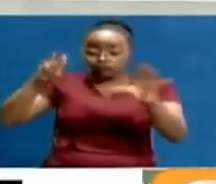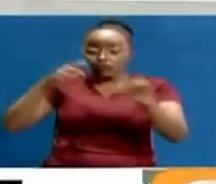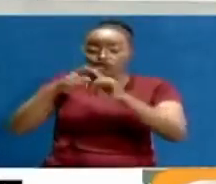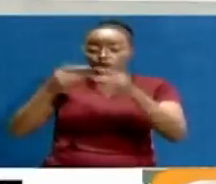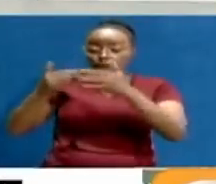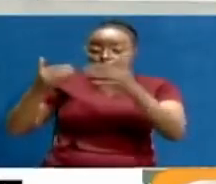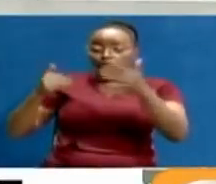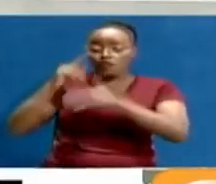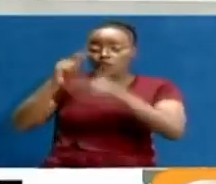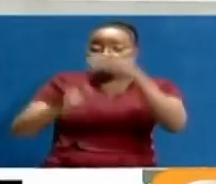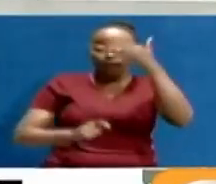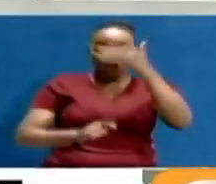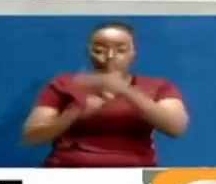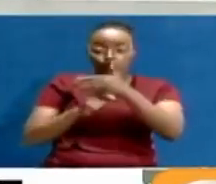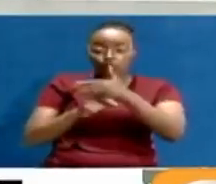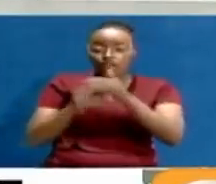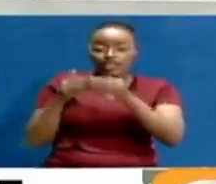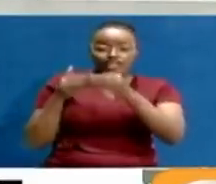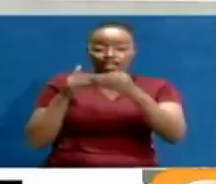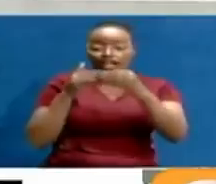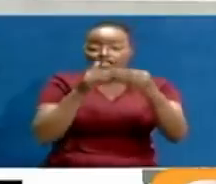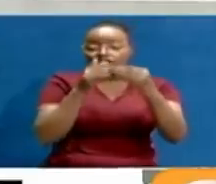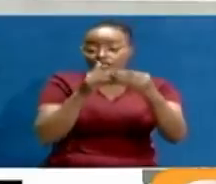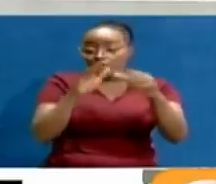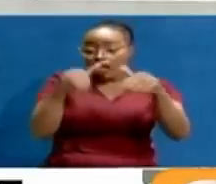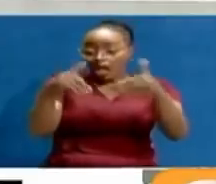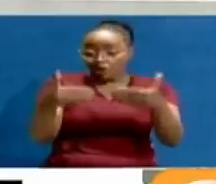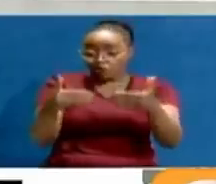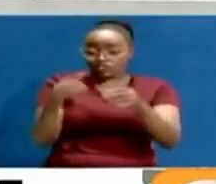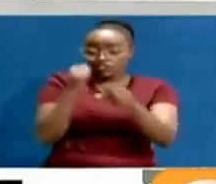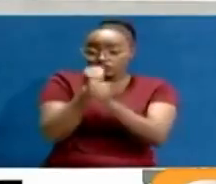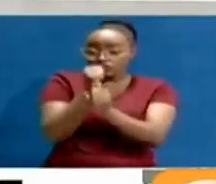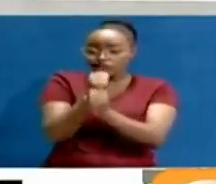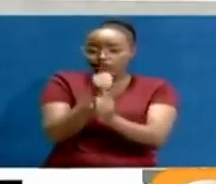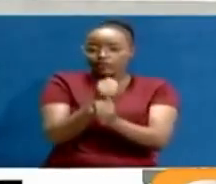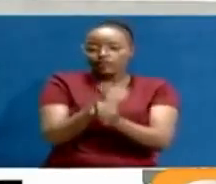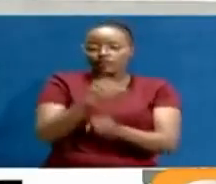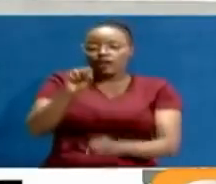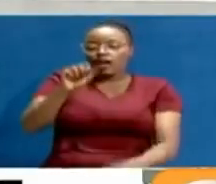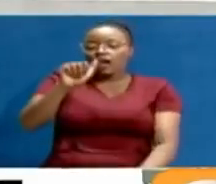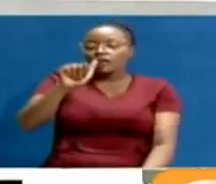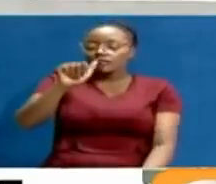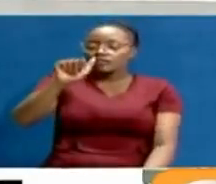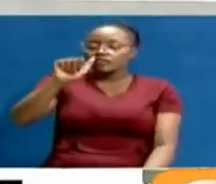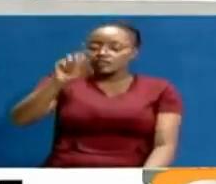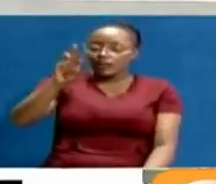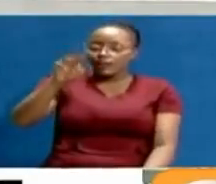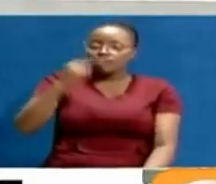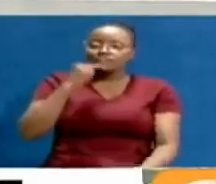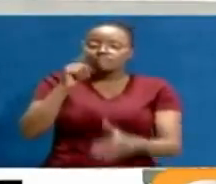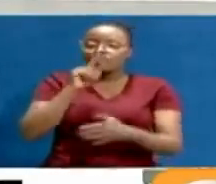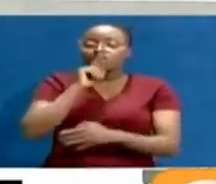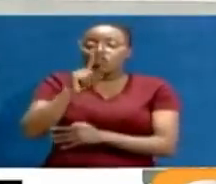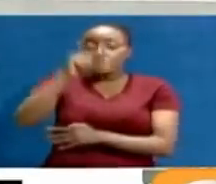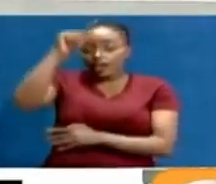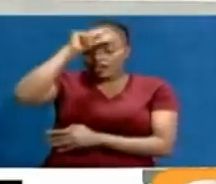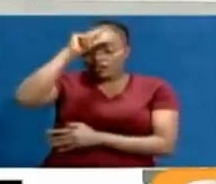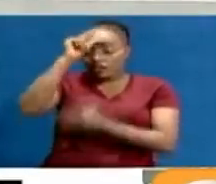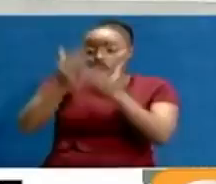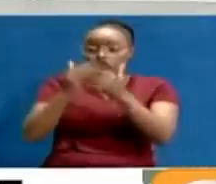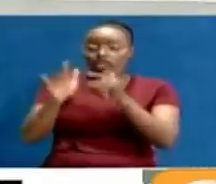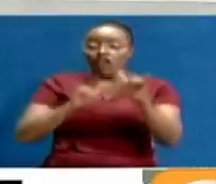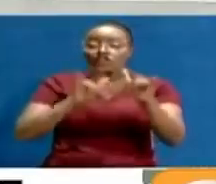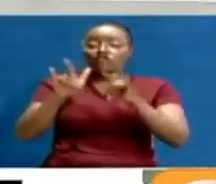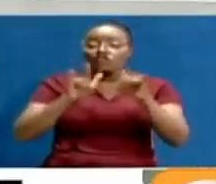her predecessor, John Pombe Magufuli's way of governance. Now, President Suluhu Hassan has directed her government to treat